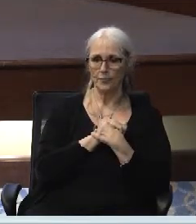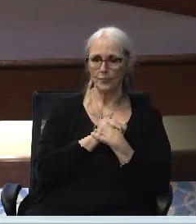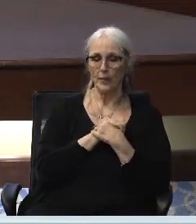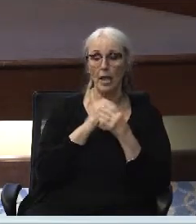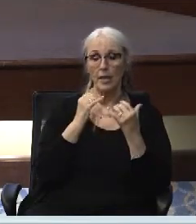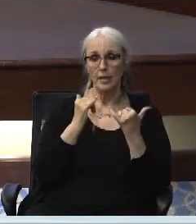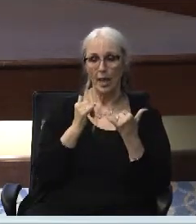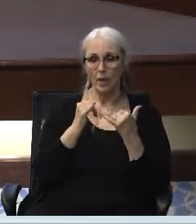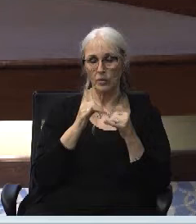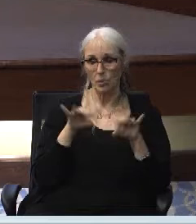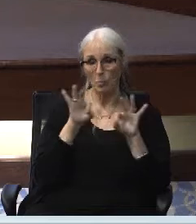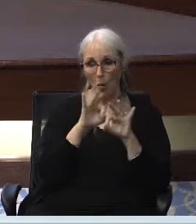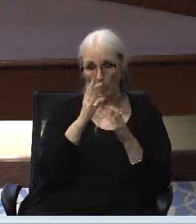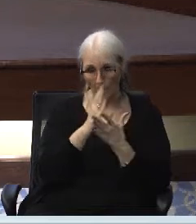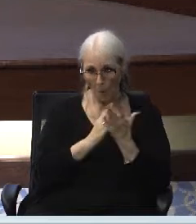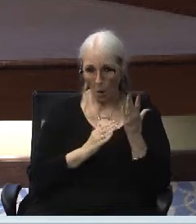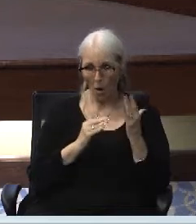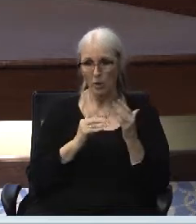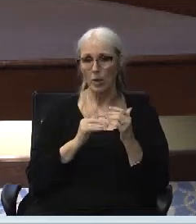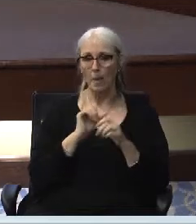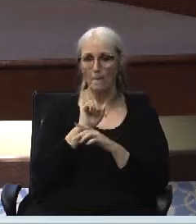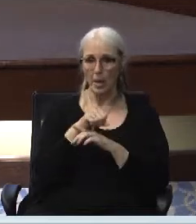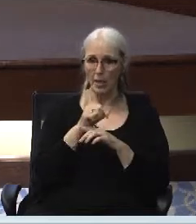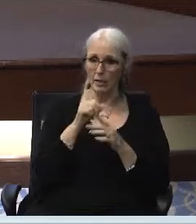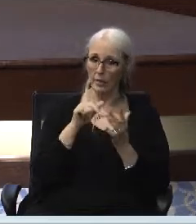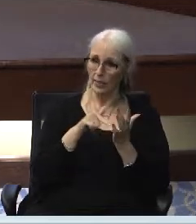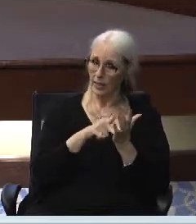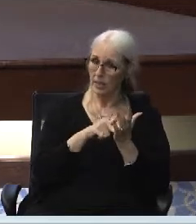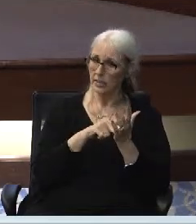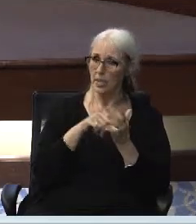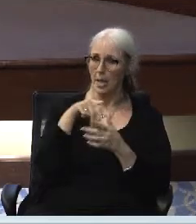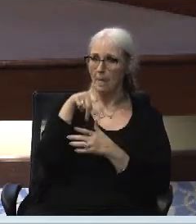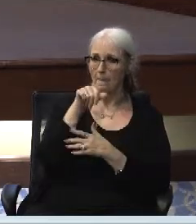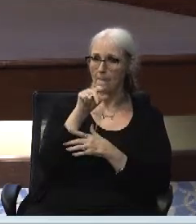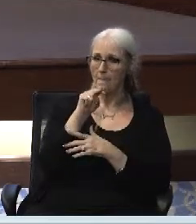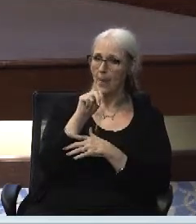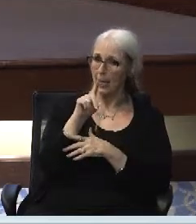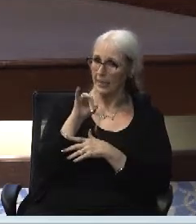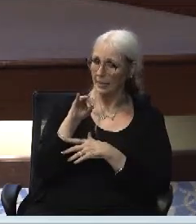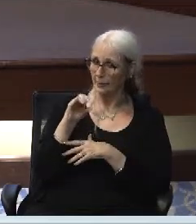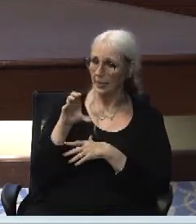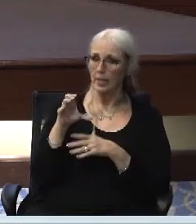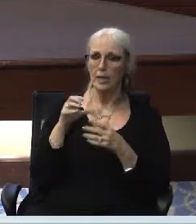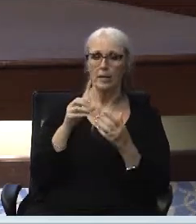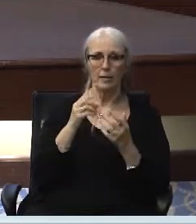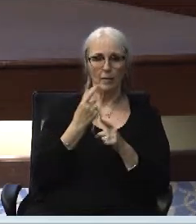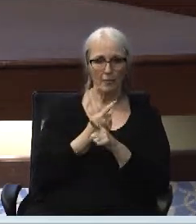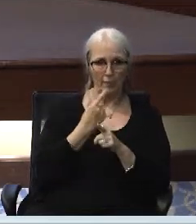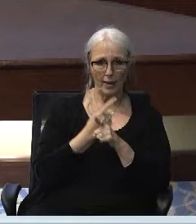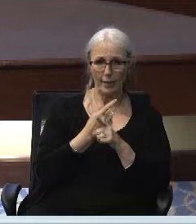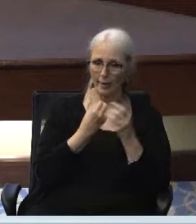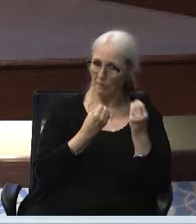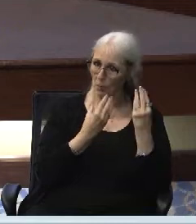An important part of getting ahead of this pandemic is to ensure accurate information and data are available to the